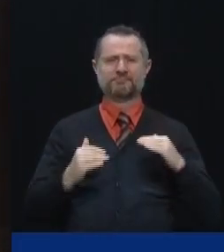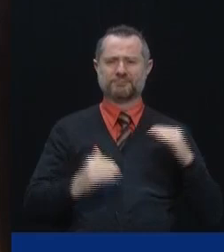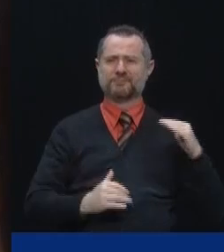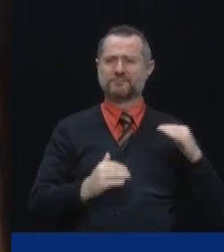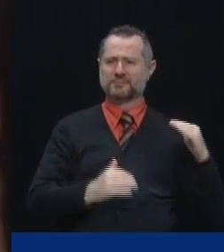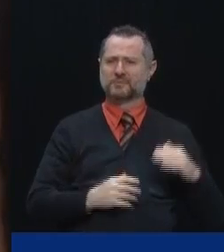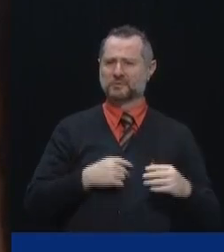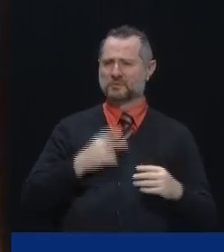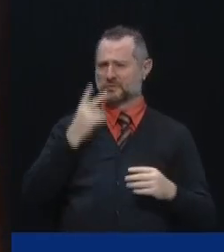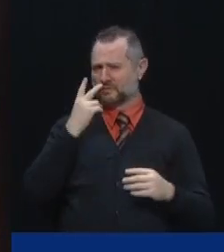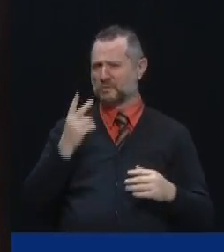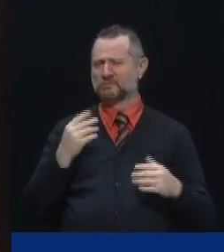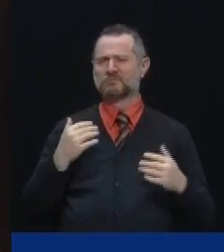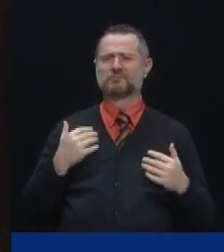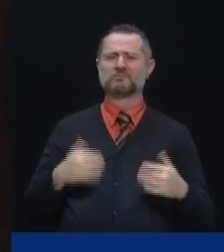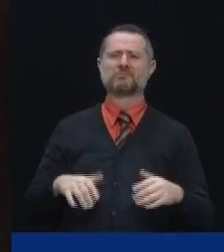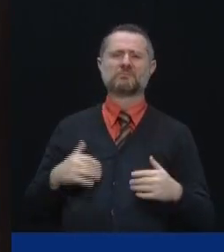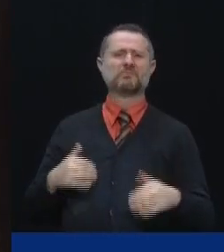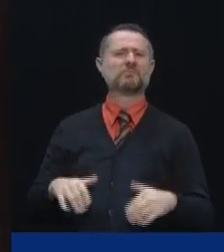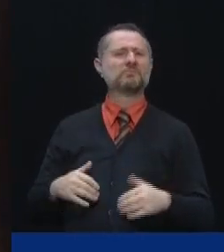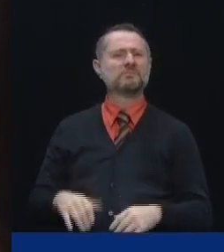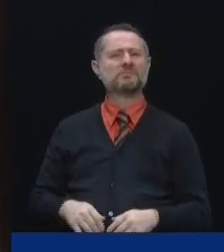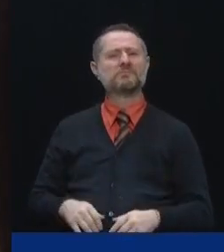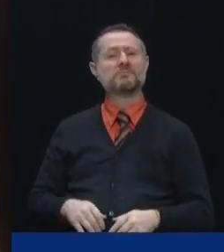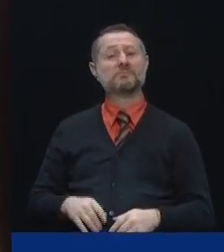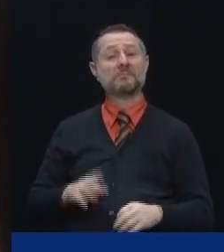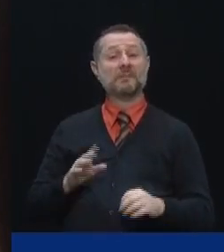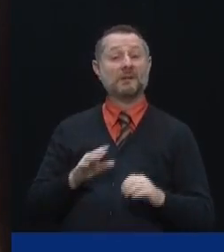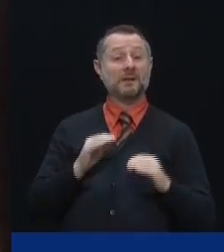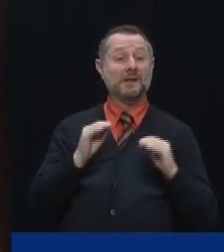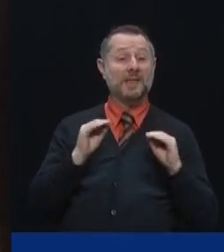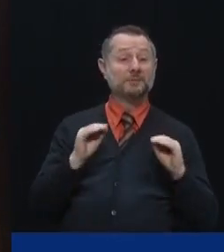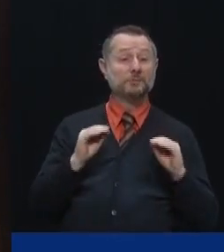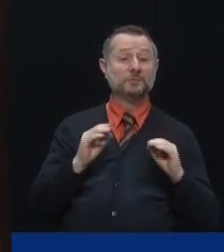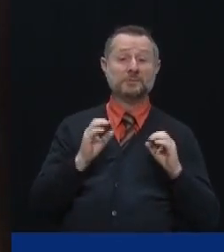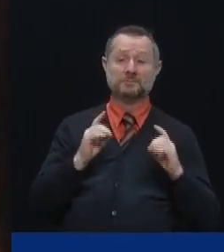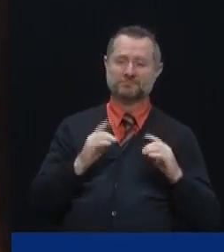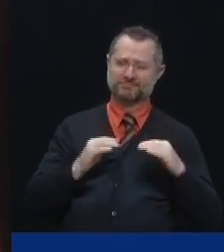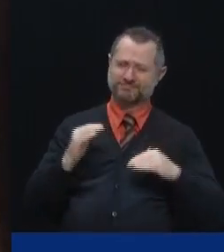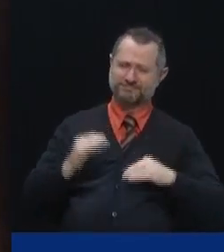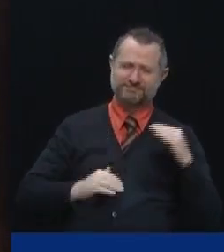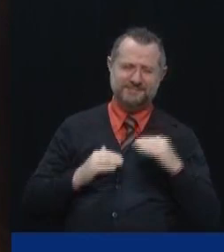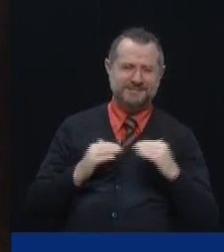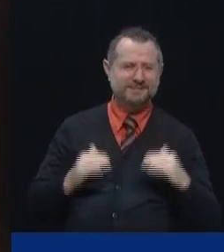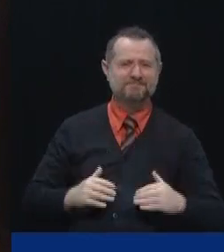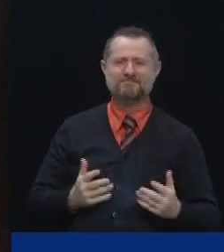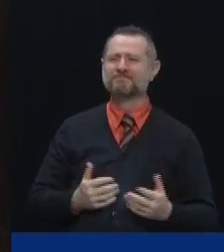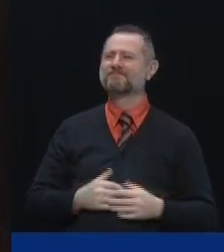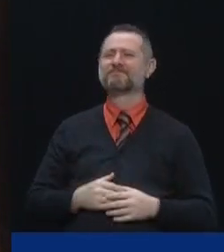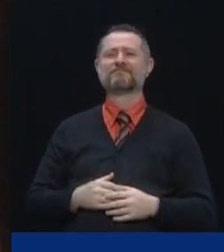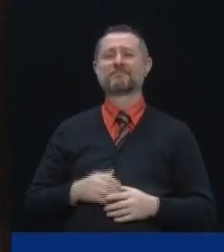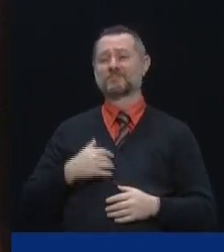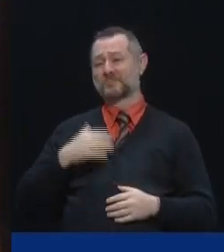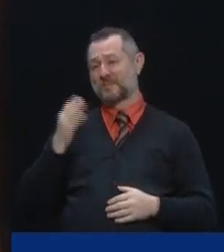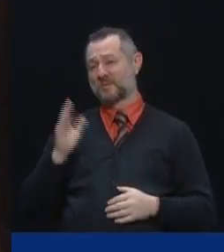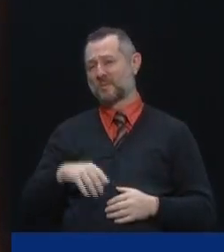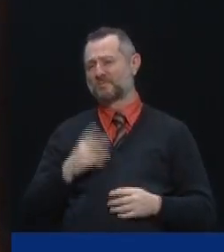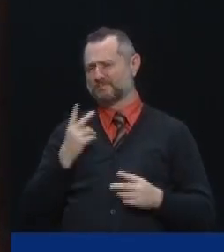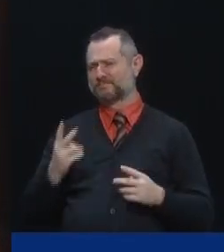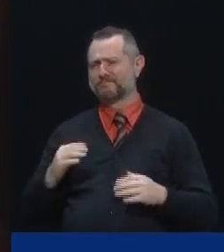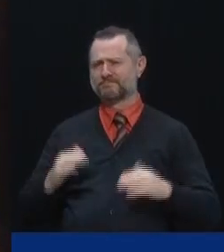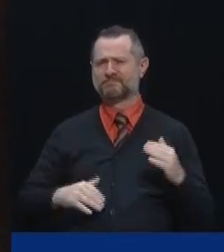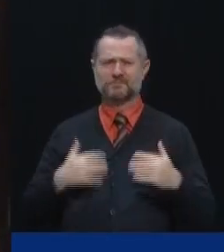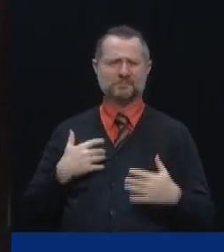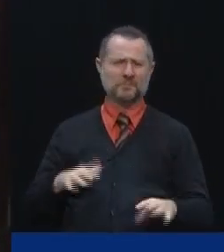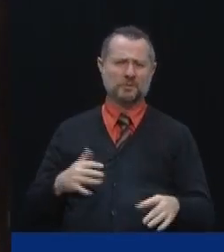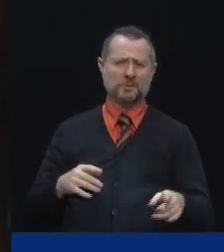personal. The inequality in the education system. Now, we always knew we had two education systems, right? One